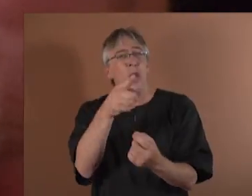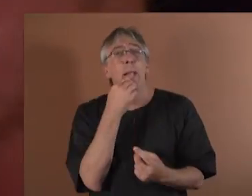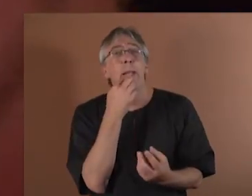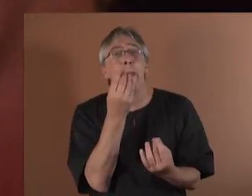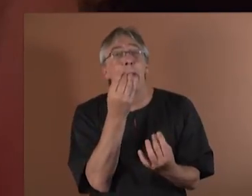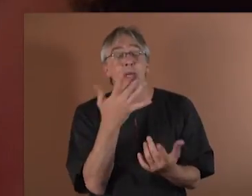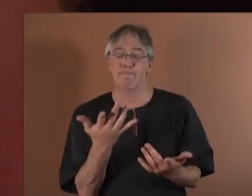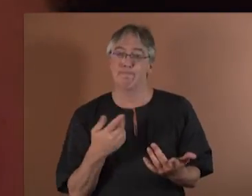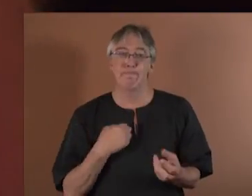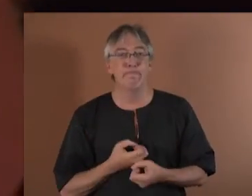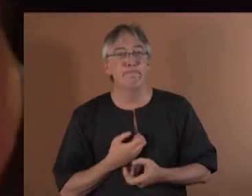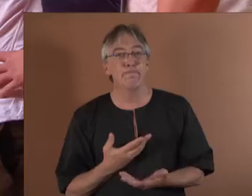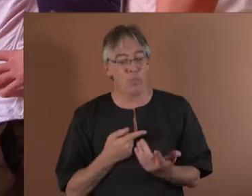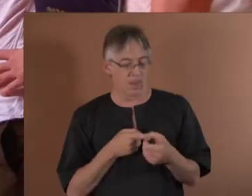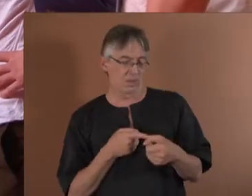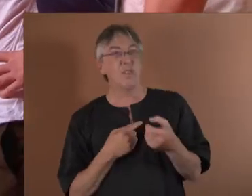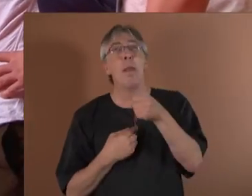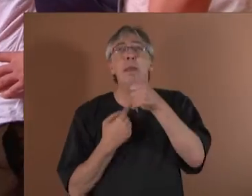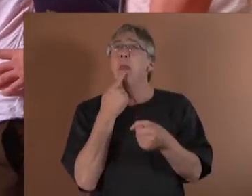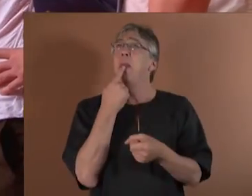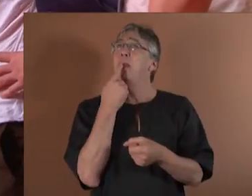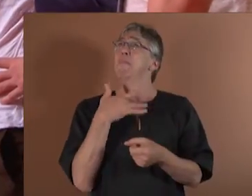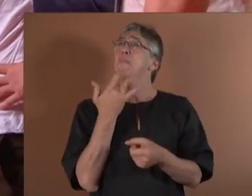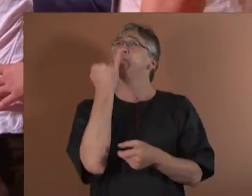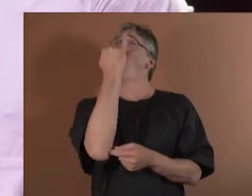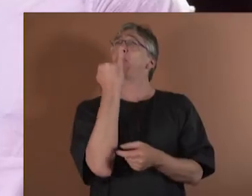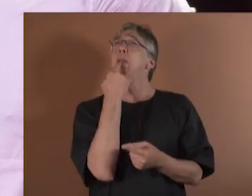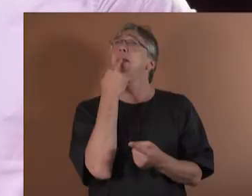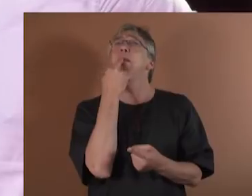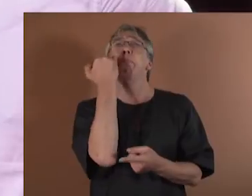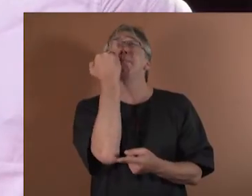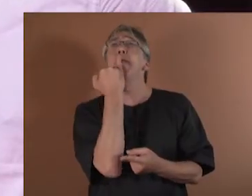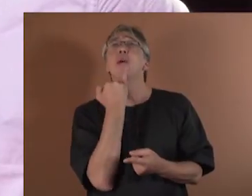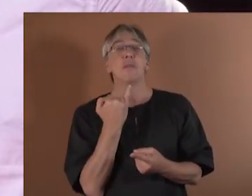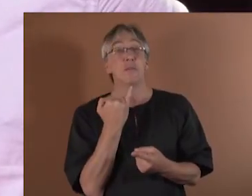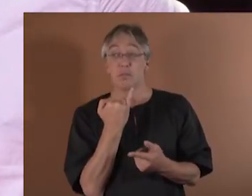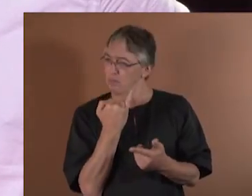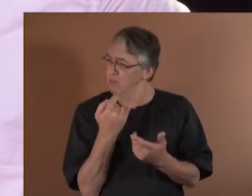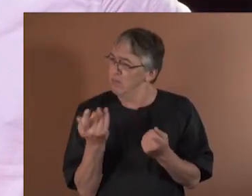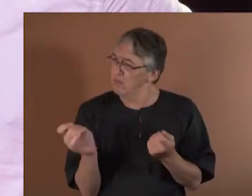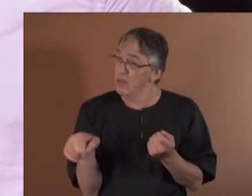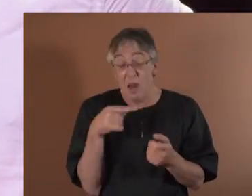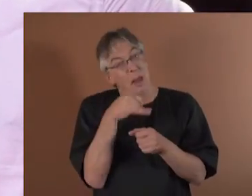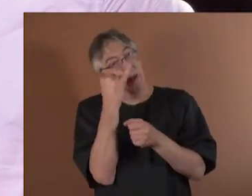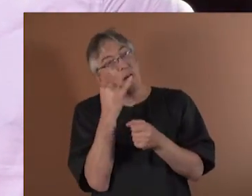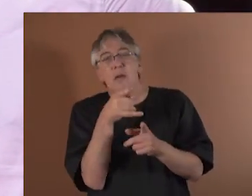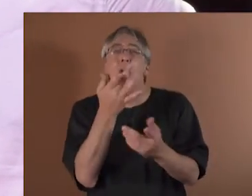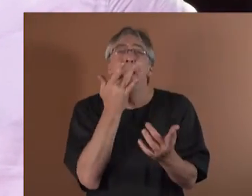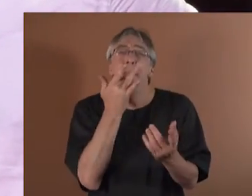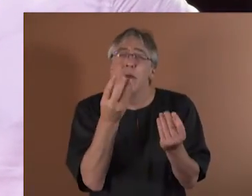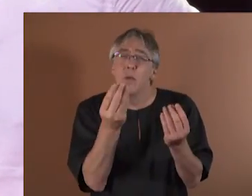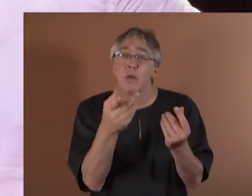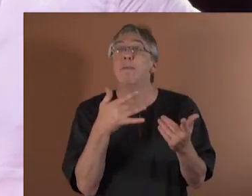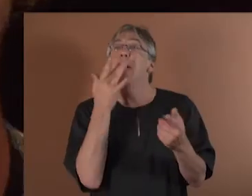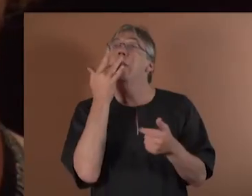Yeah, it's hard to say. It's pretty artistic, so... Artistic. Of course, it's an art piece. But what kind of flavour do you have? But it does